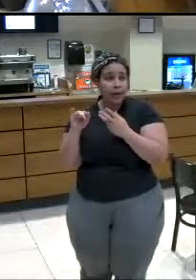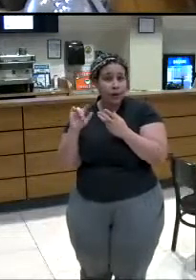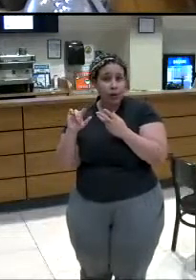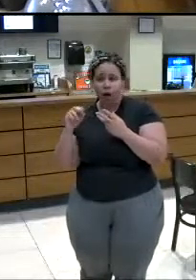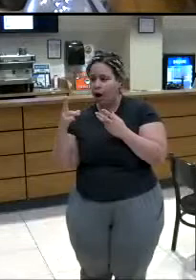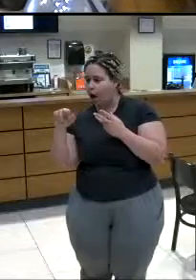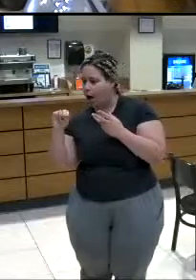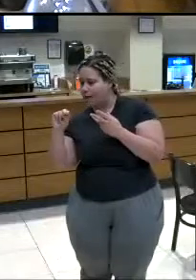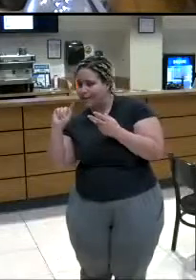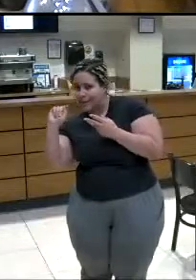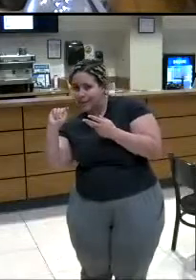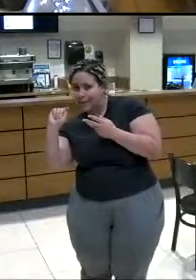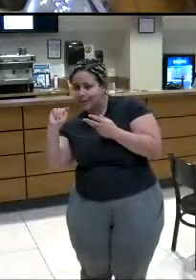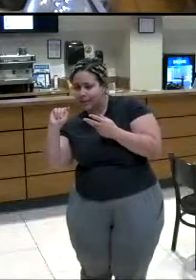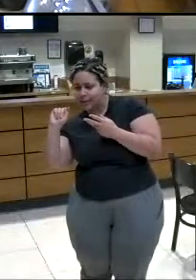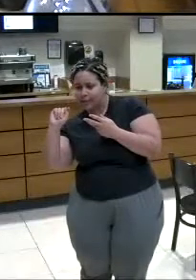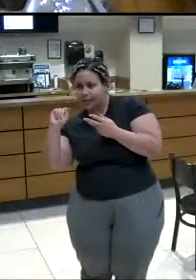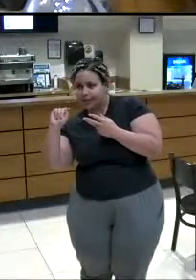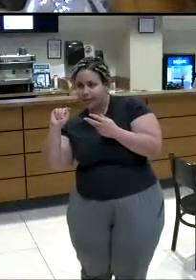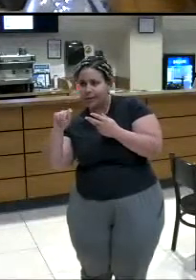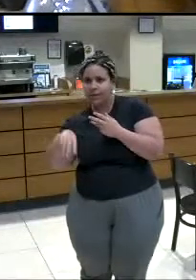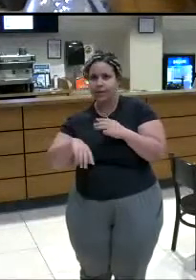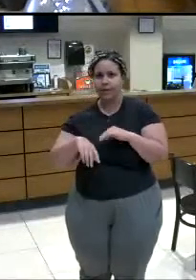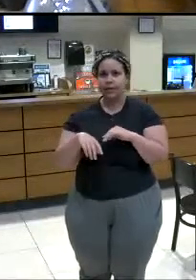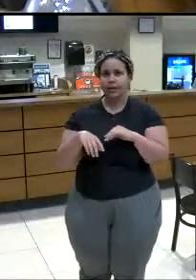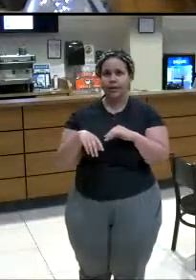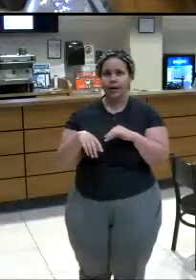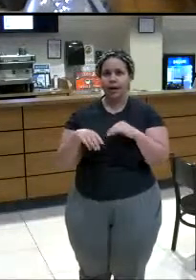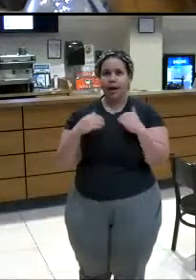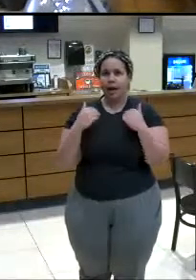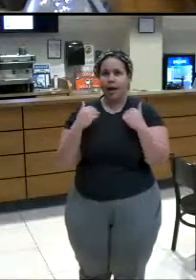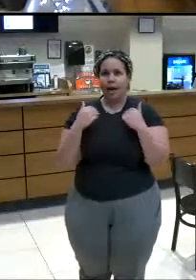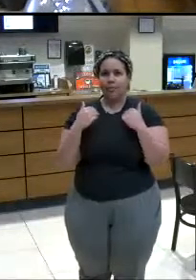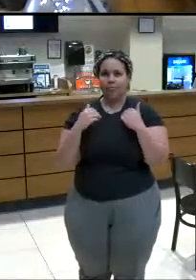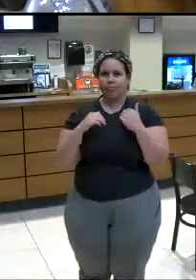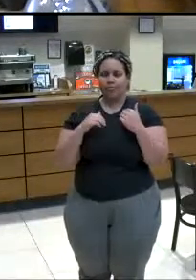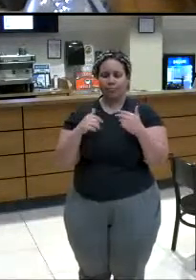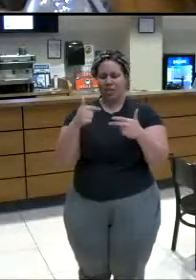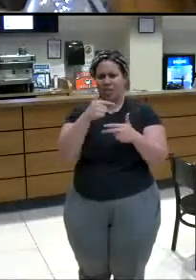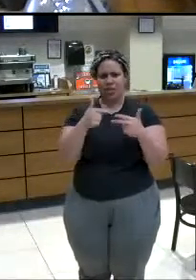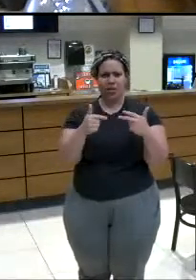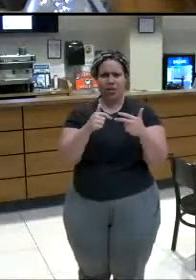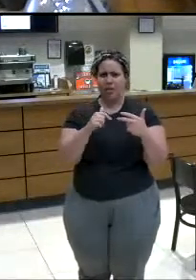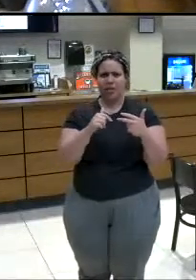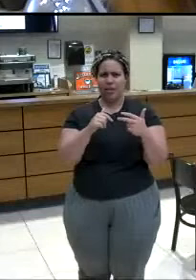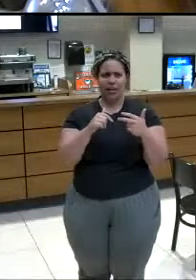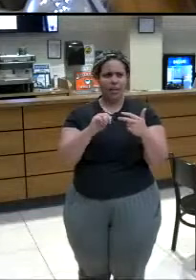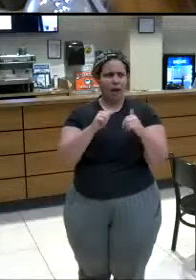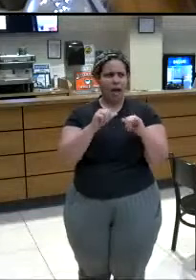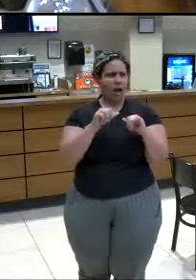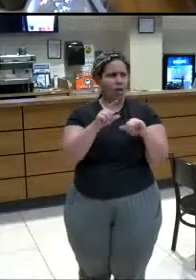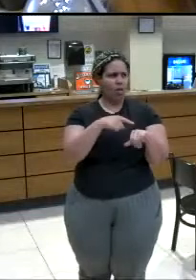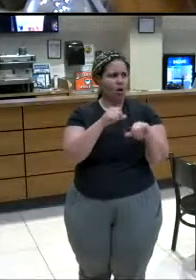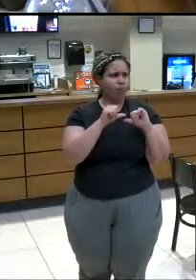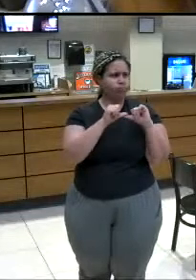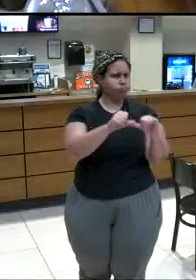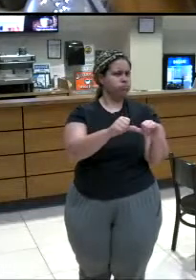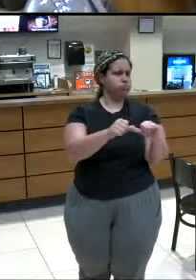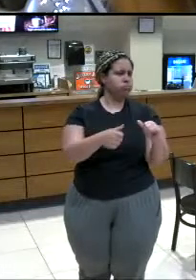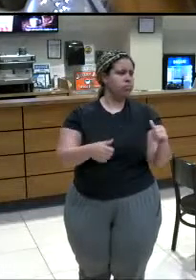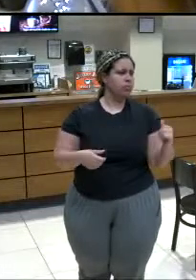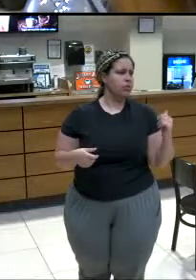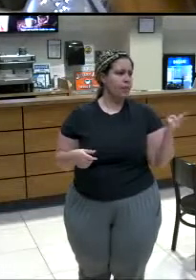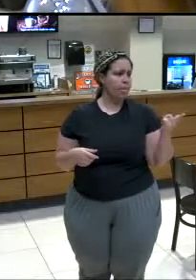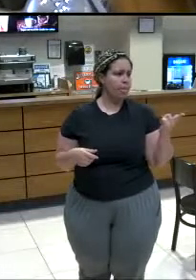have they so how long have they been in the system? Because I was gonna jump in and say for a